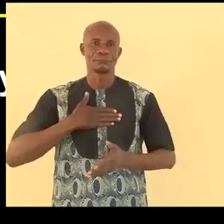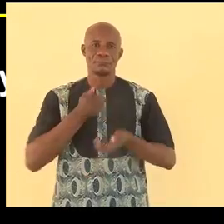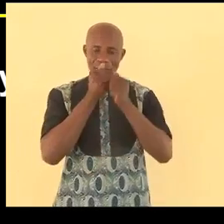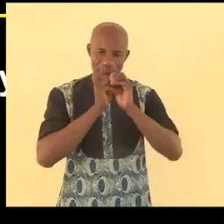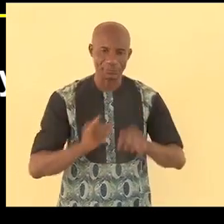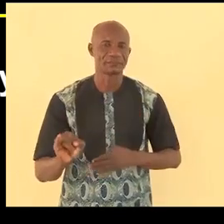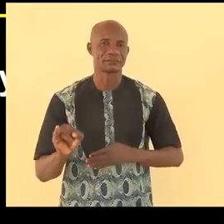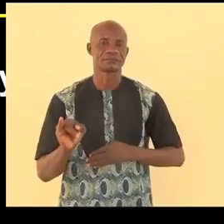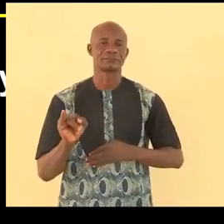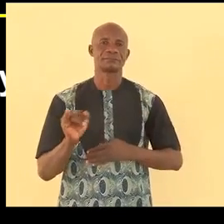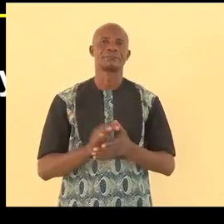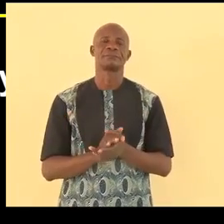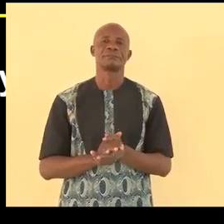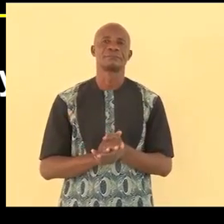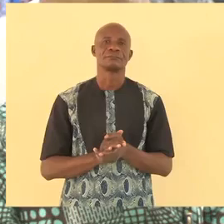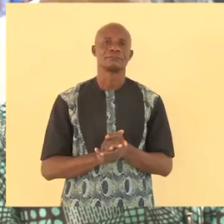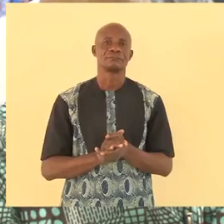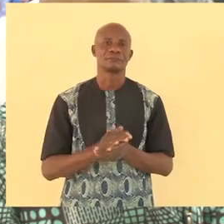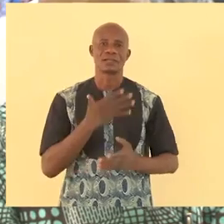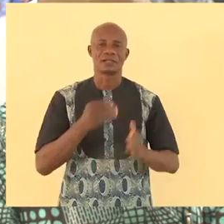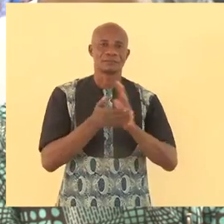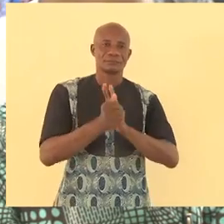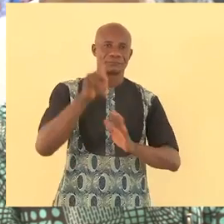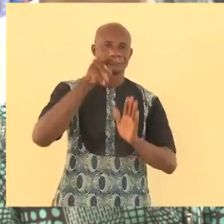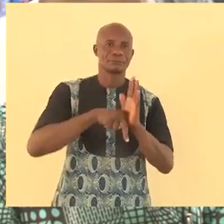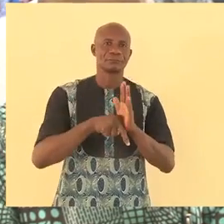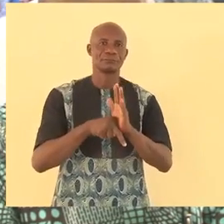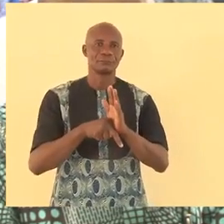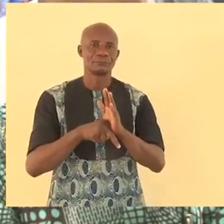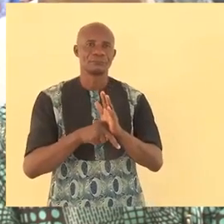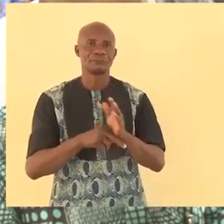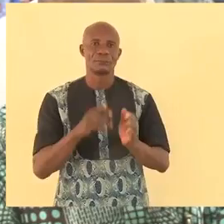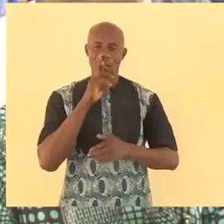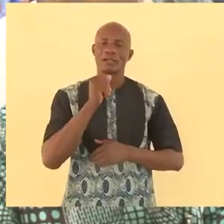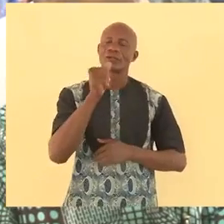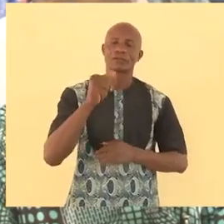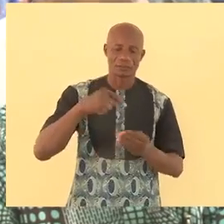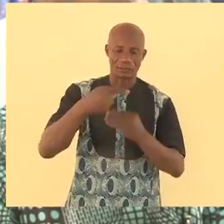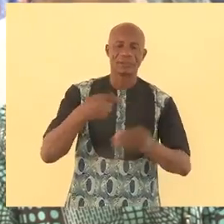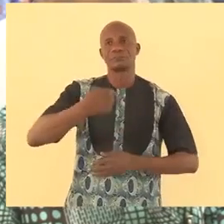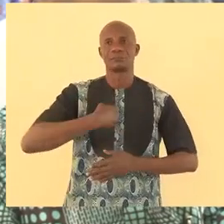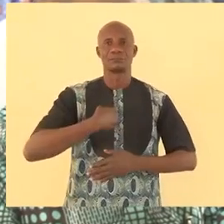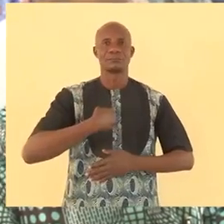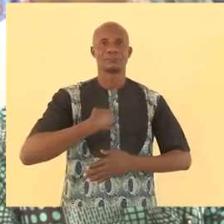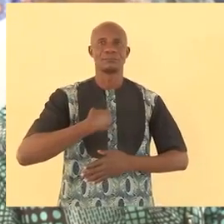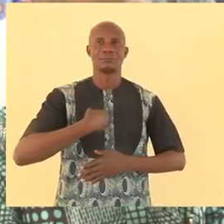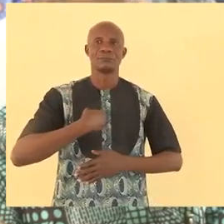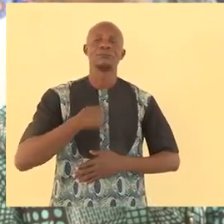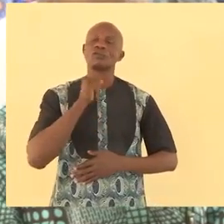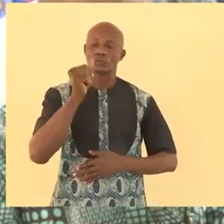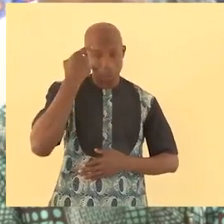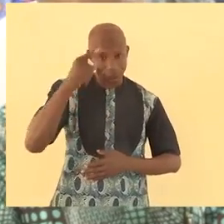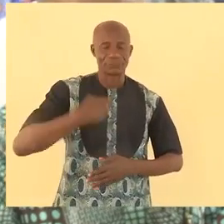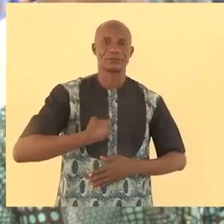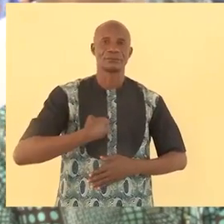Father, my blessings and giftedness are not about me and are